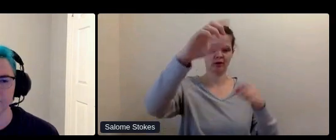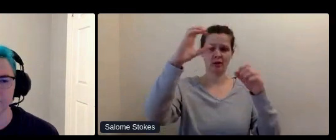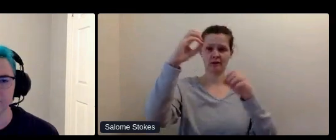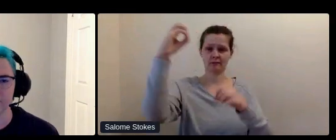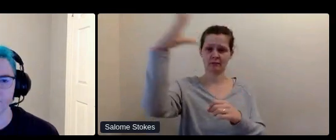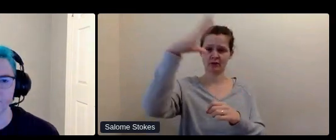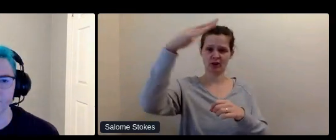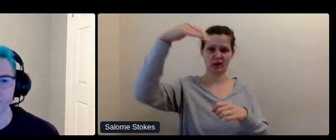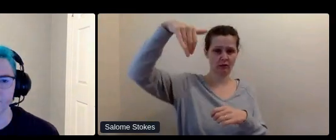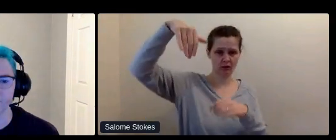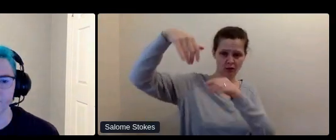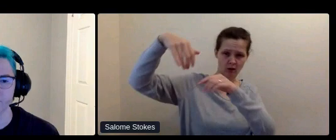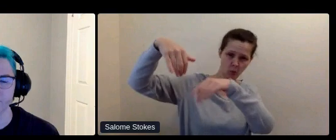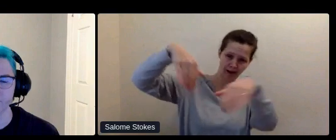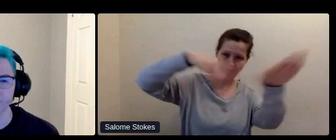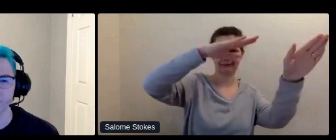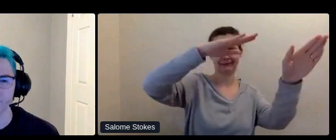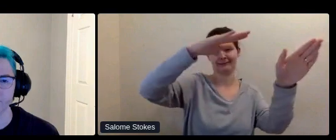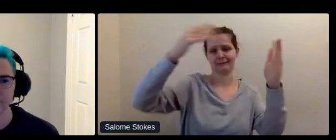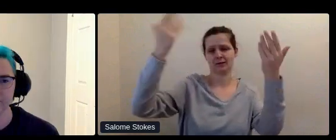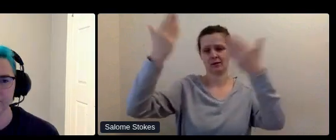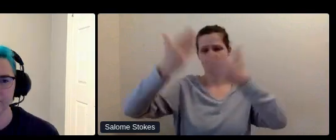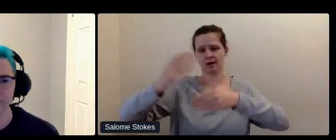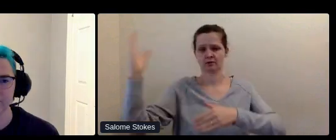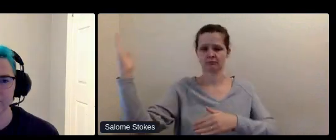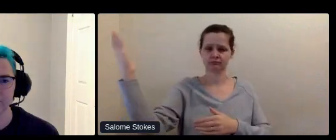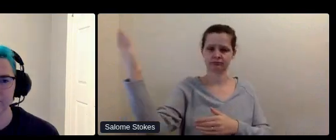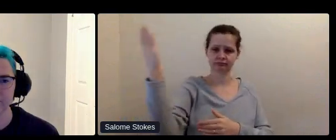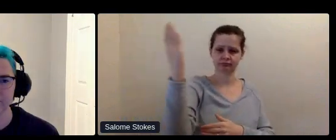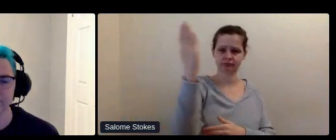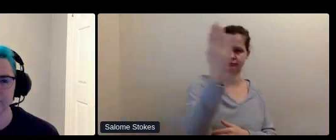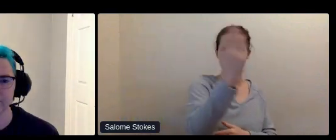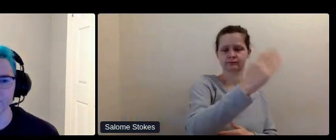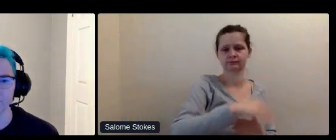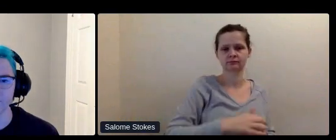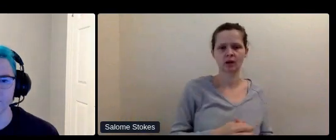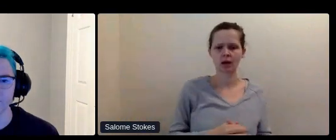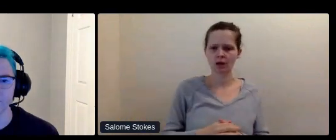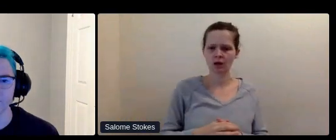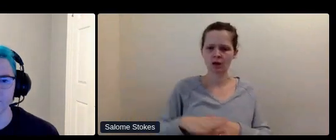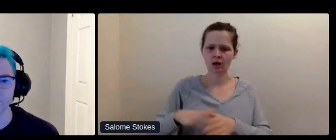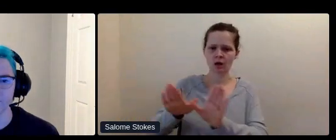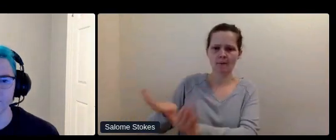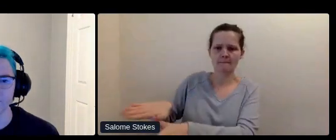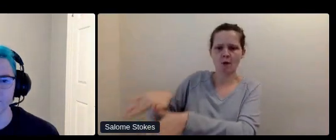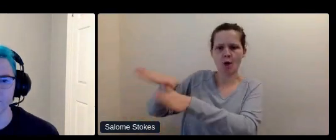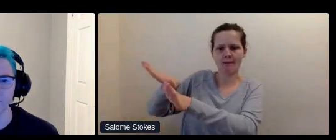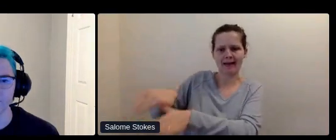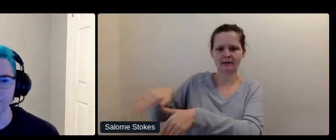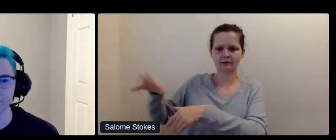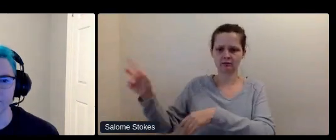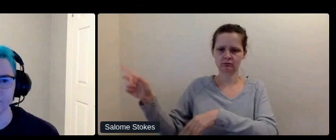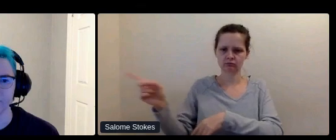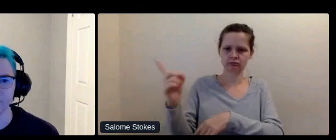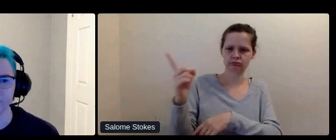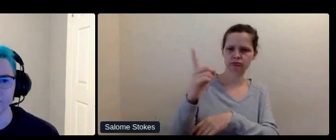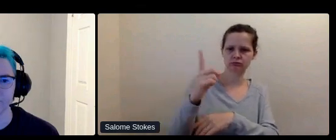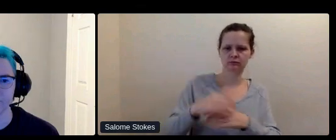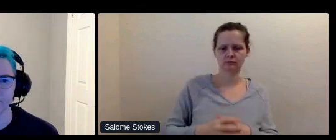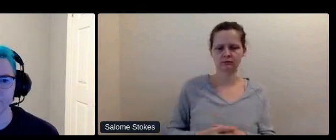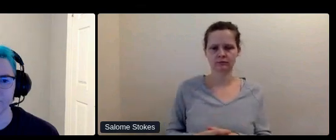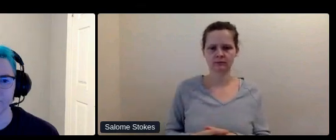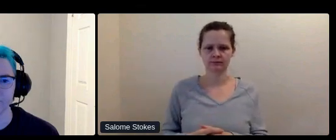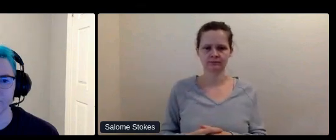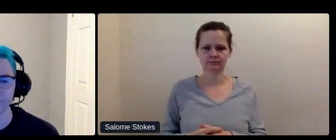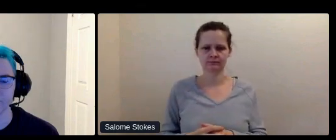Light of all time pulses. Do what is necessary. A mermaid approaches. Ravens on a frozen tree. Because it is written. A mythical sea creature flies into